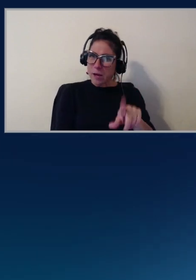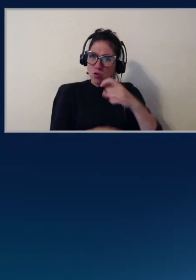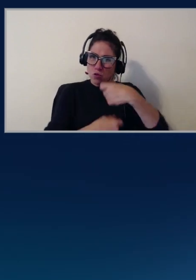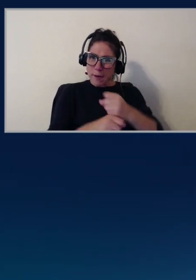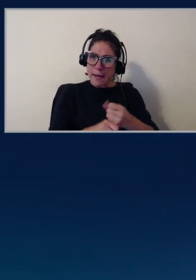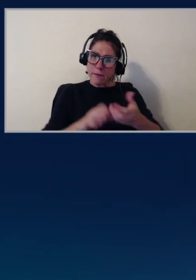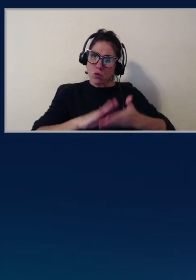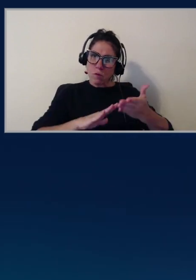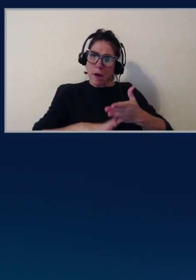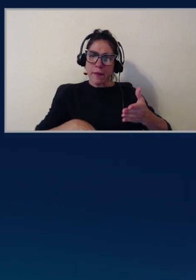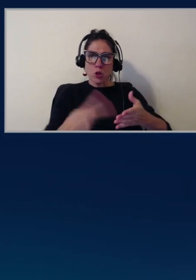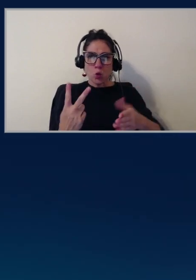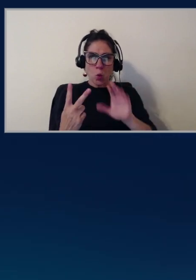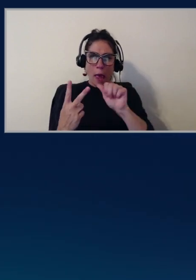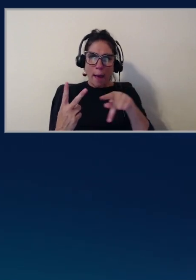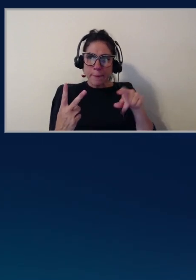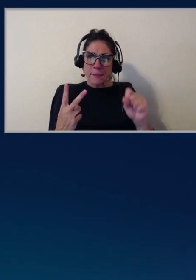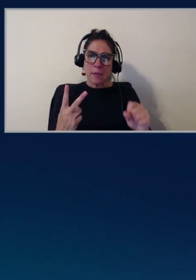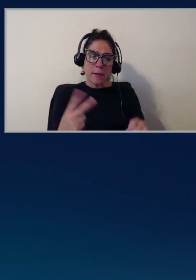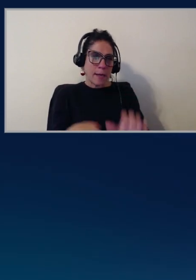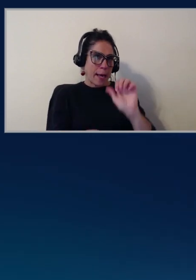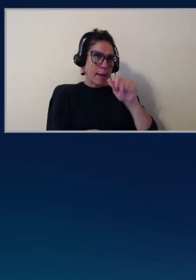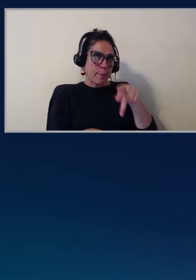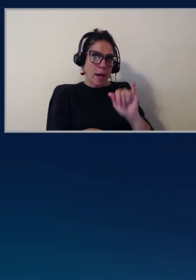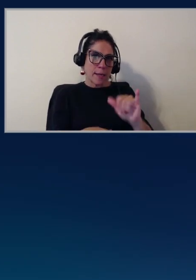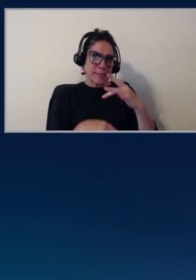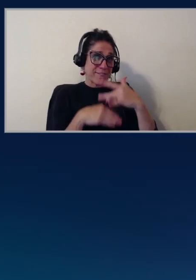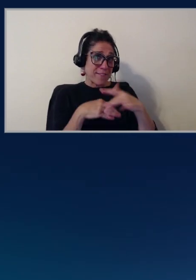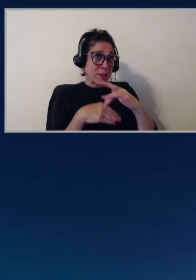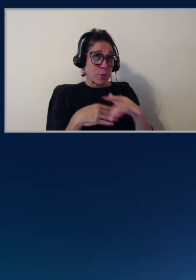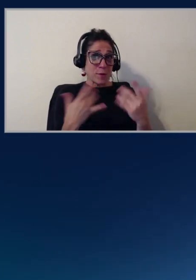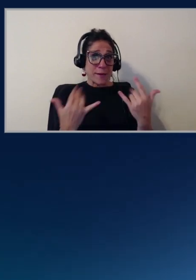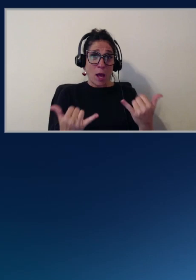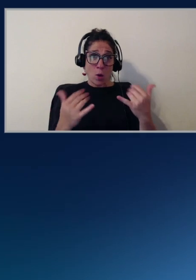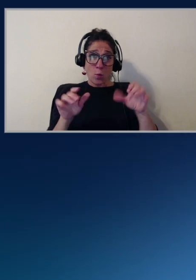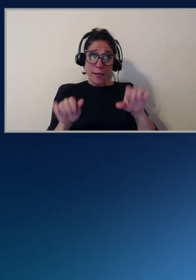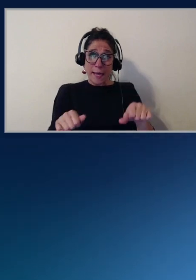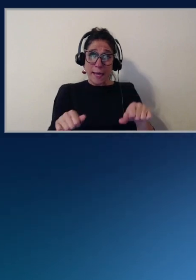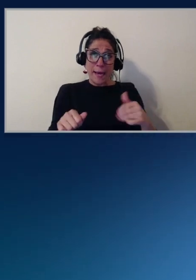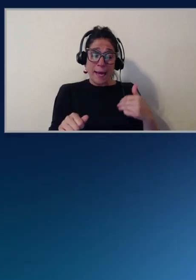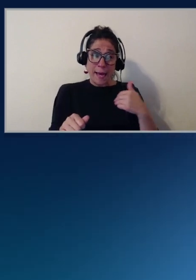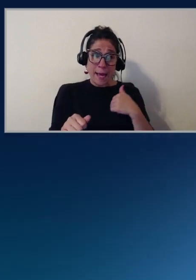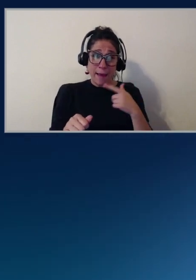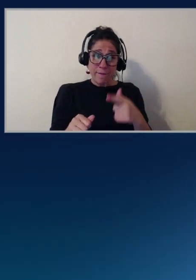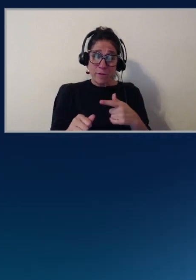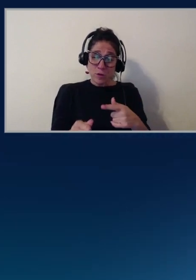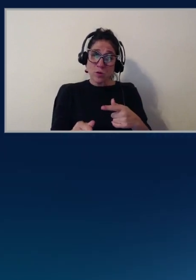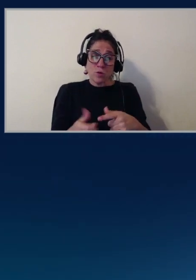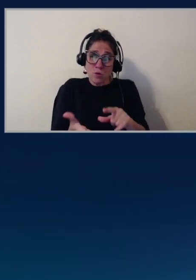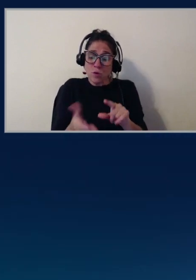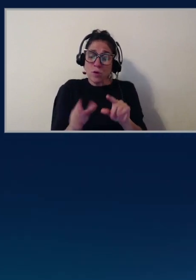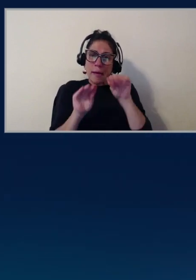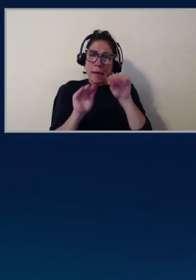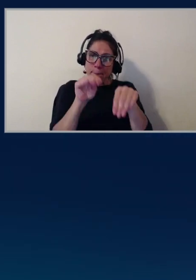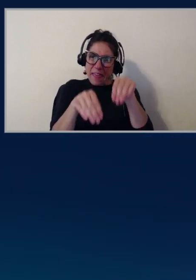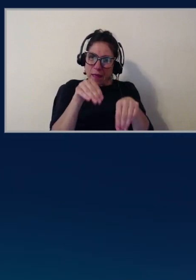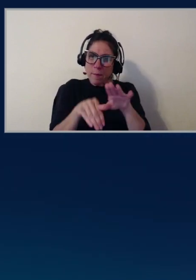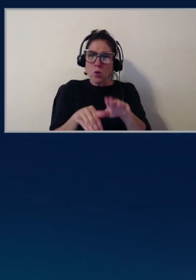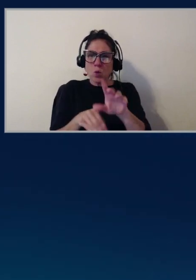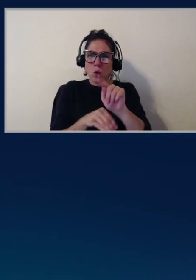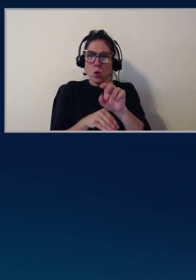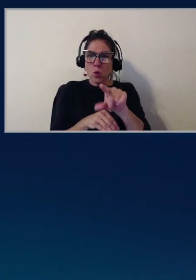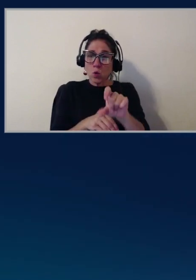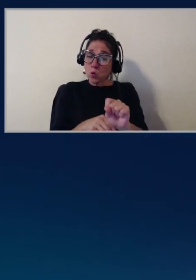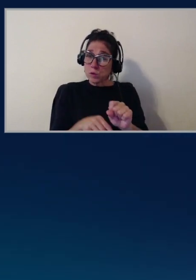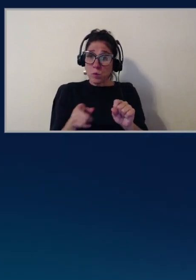these Q apps. With APIs available, we can now have you embed these in your tools of choice. So wherever your work is being done